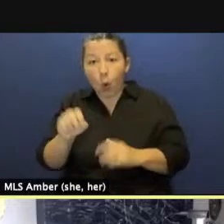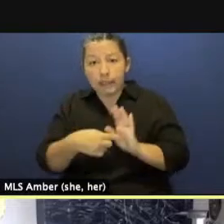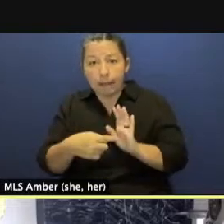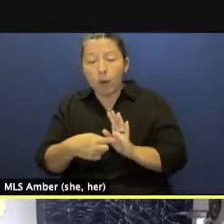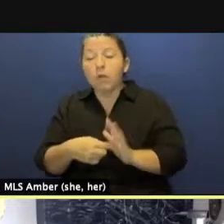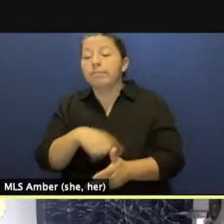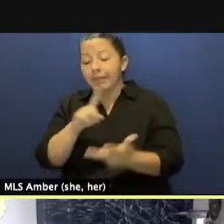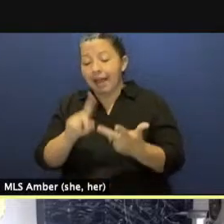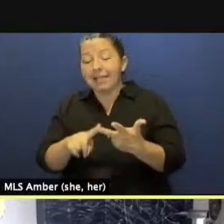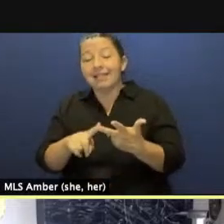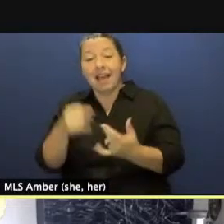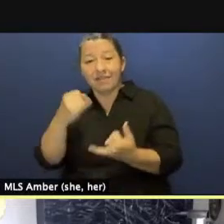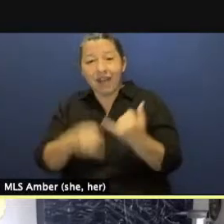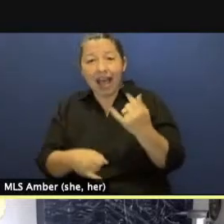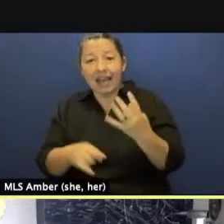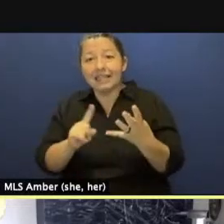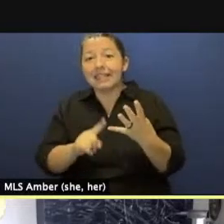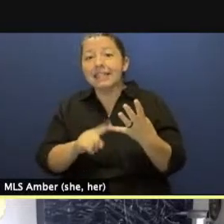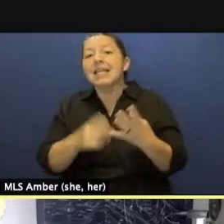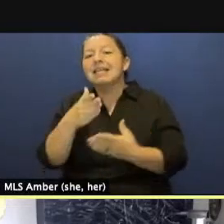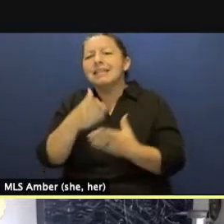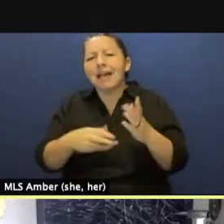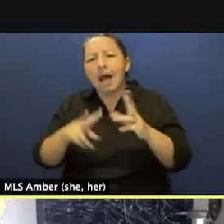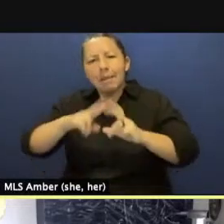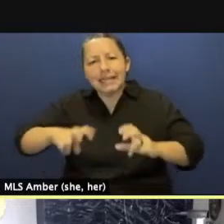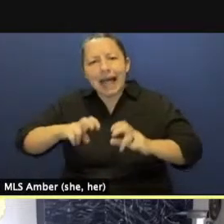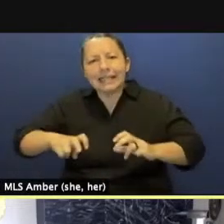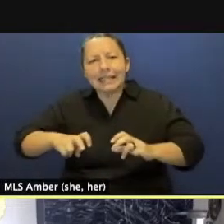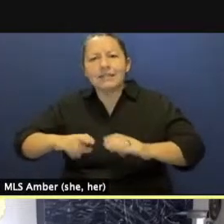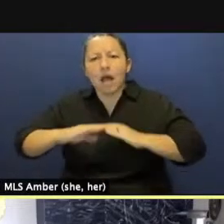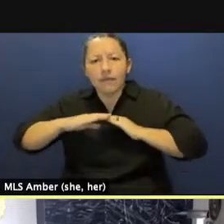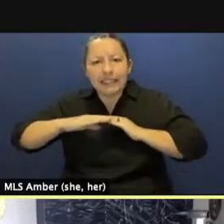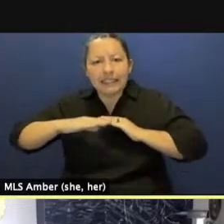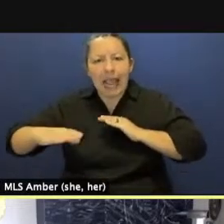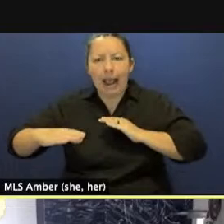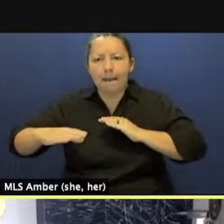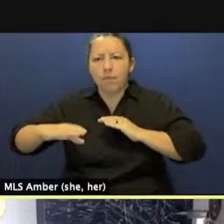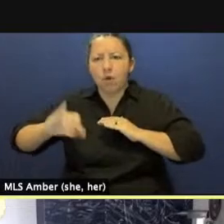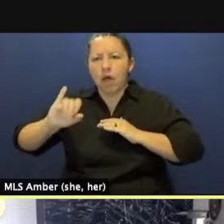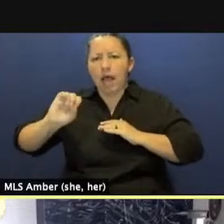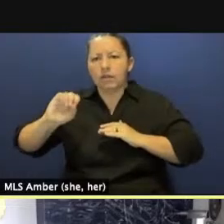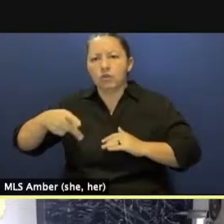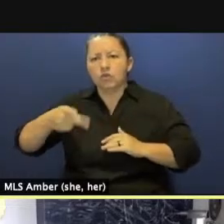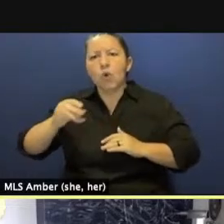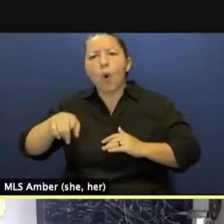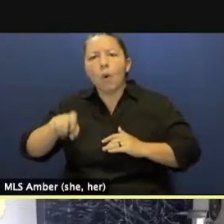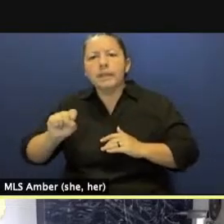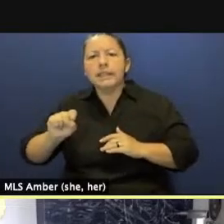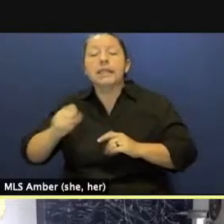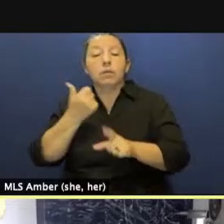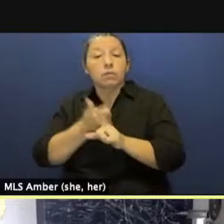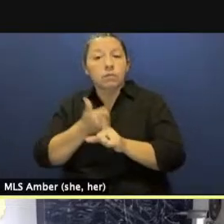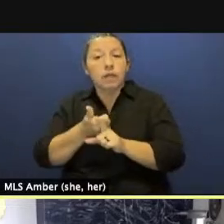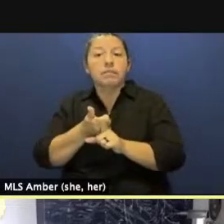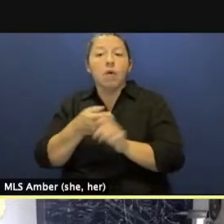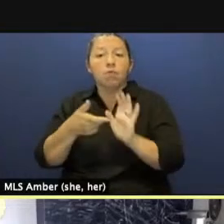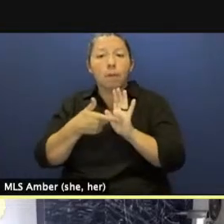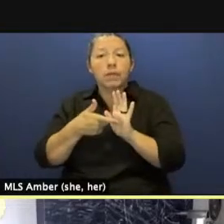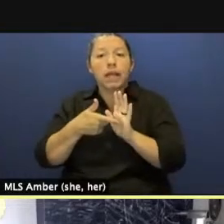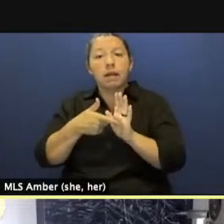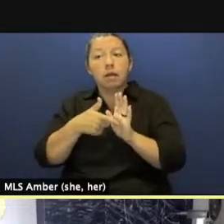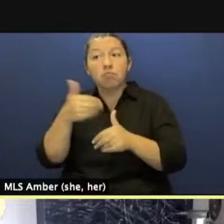finally, some analyses of stable isotopes that represent processing or